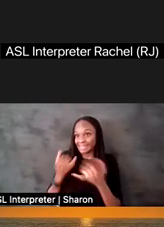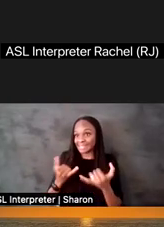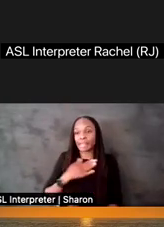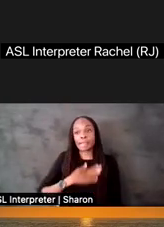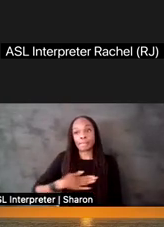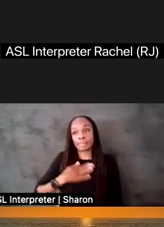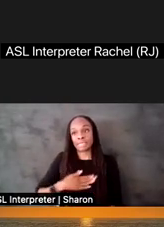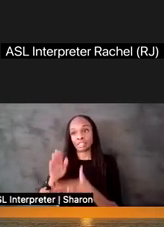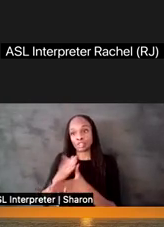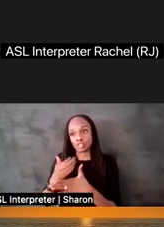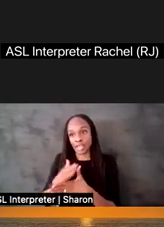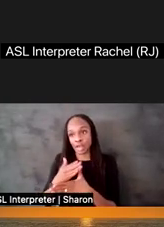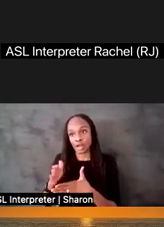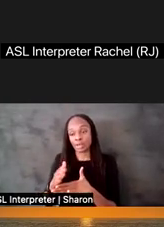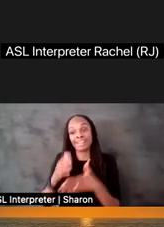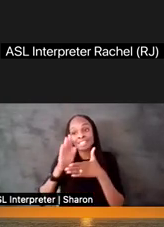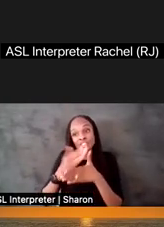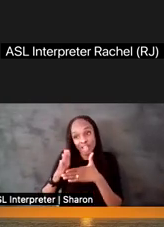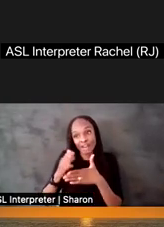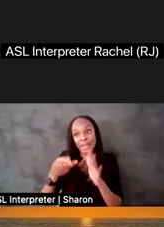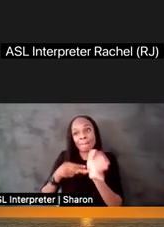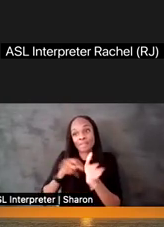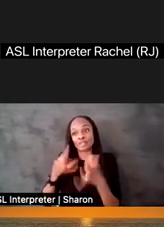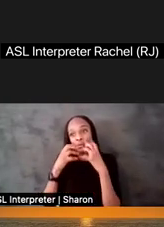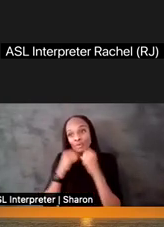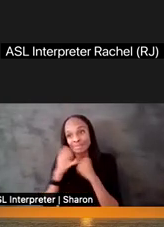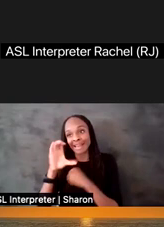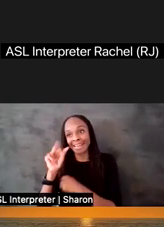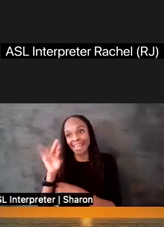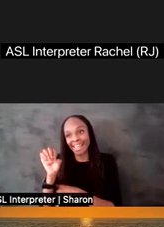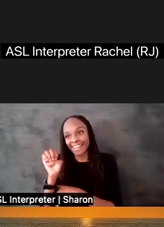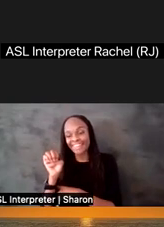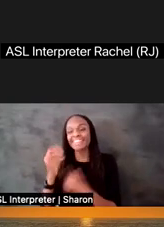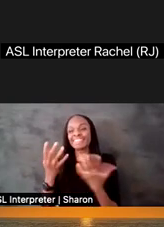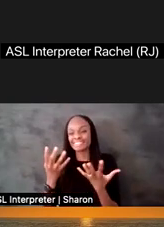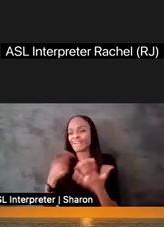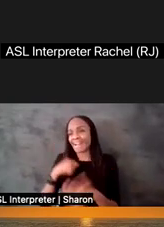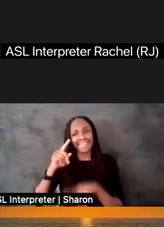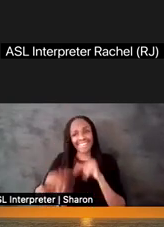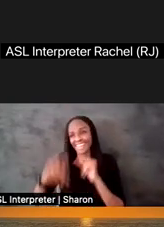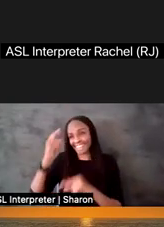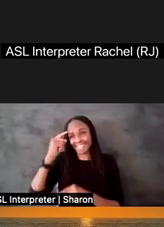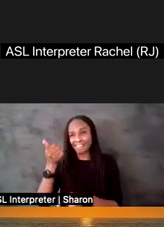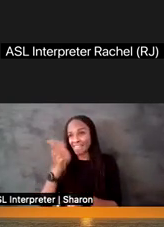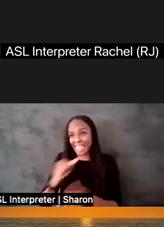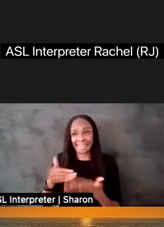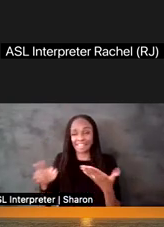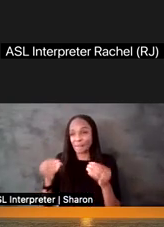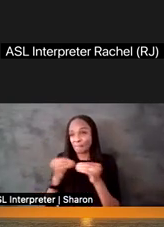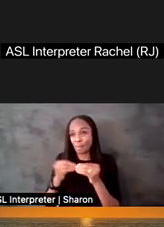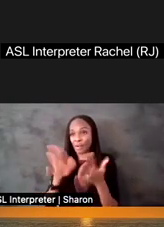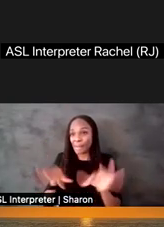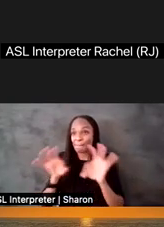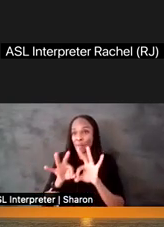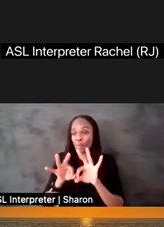share. Sharing is caring, and I can't think of anything more important during the holidays than making sure